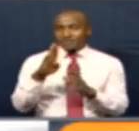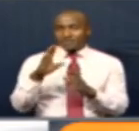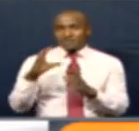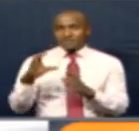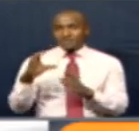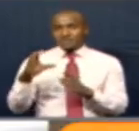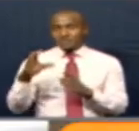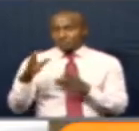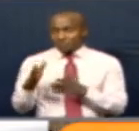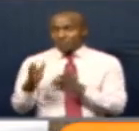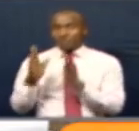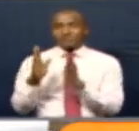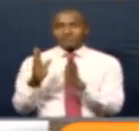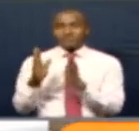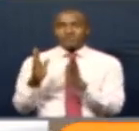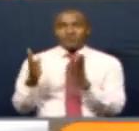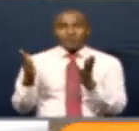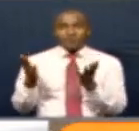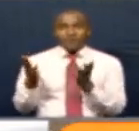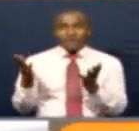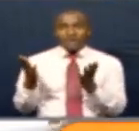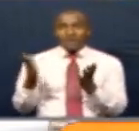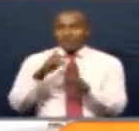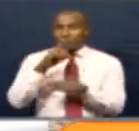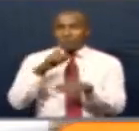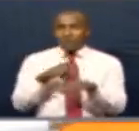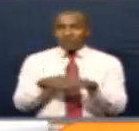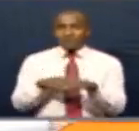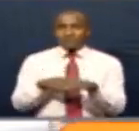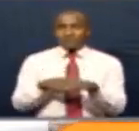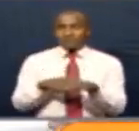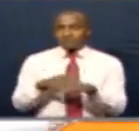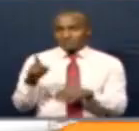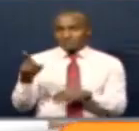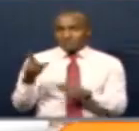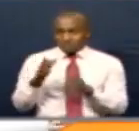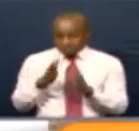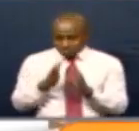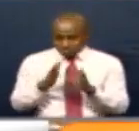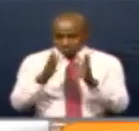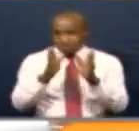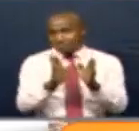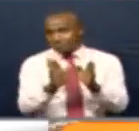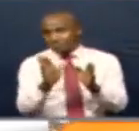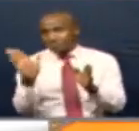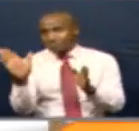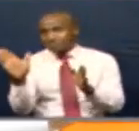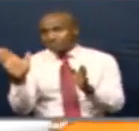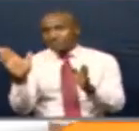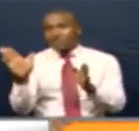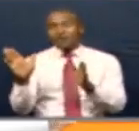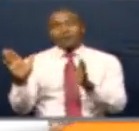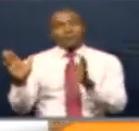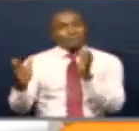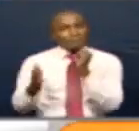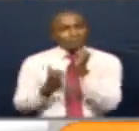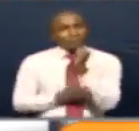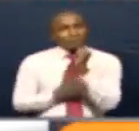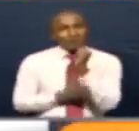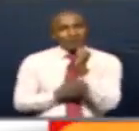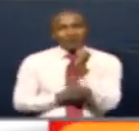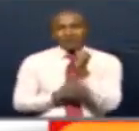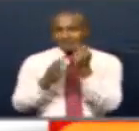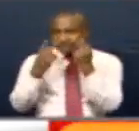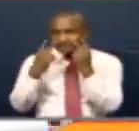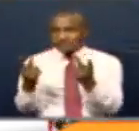Class B, Class C, Class D roads, where once you get off the main artery in any estate, the dilapidation of roads is plain for